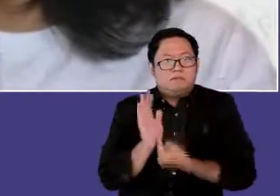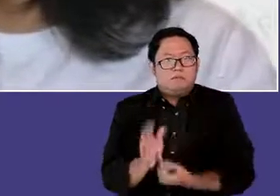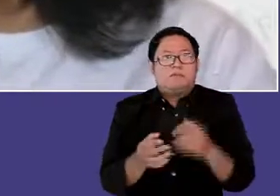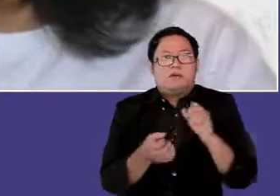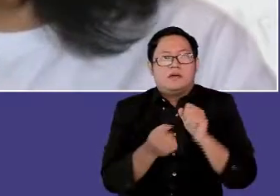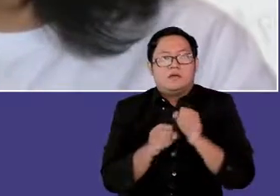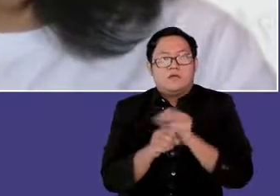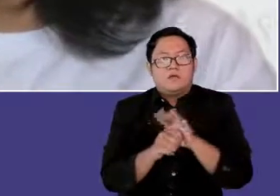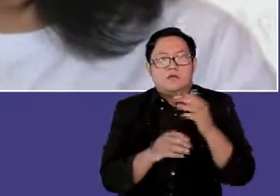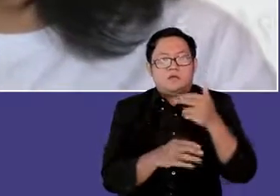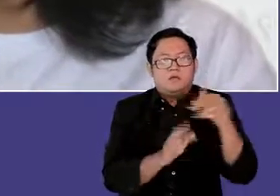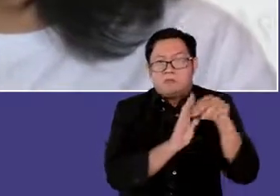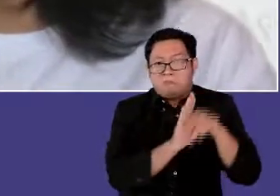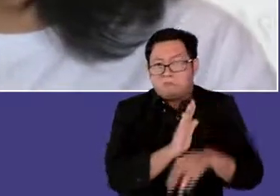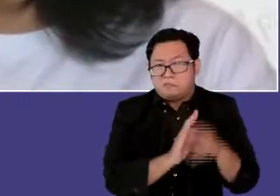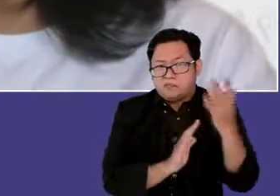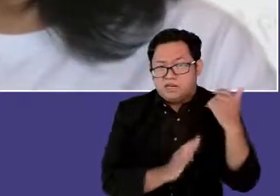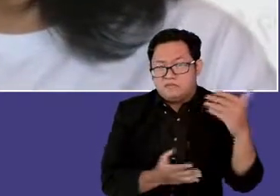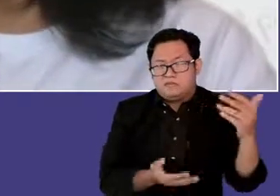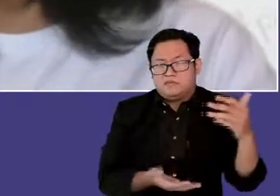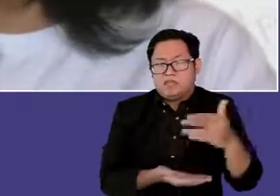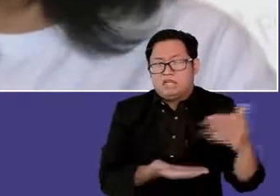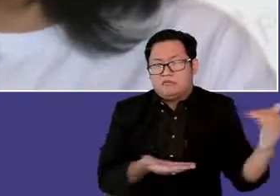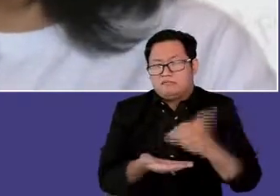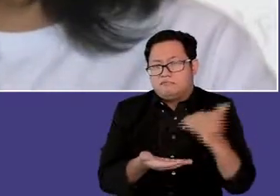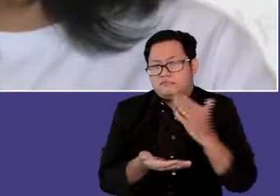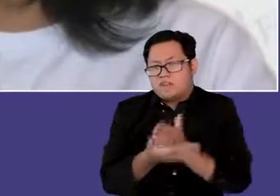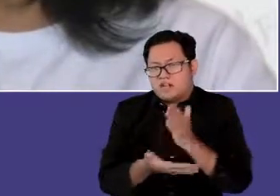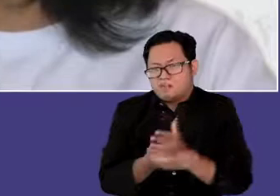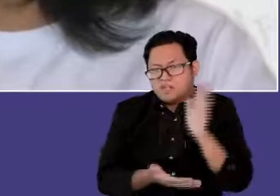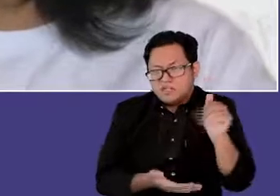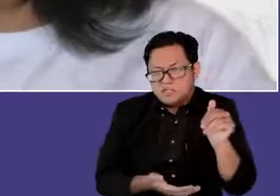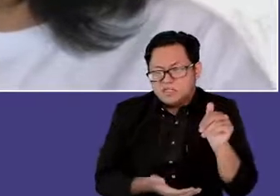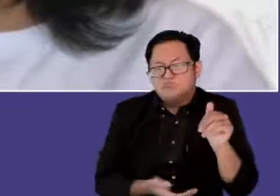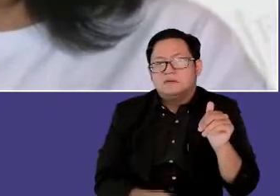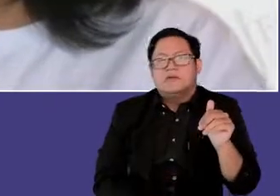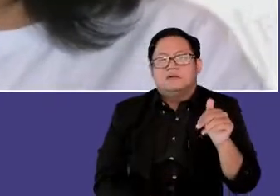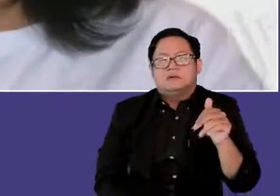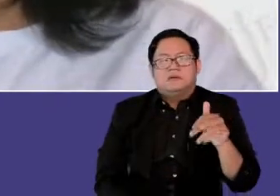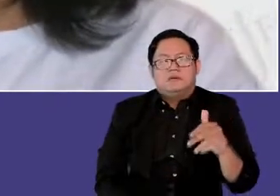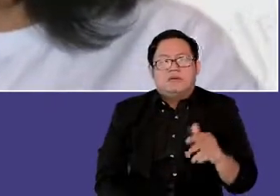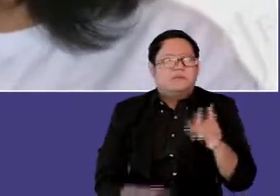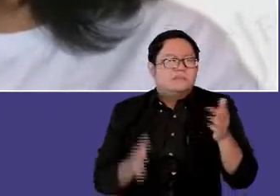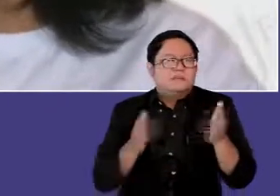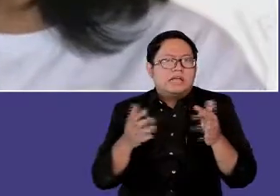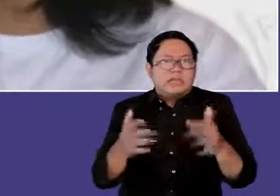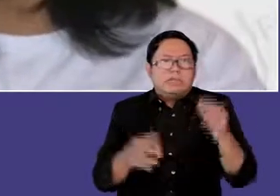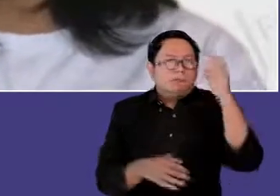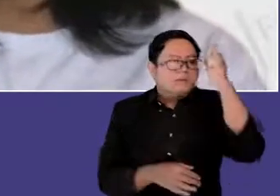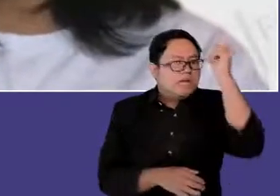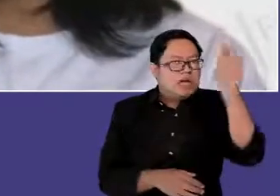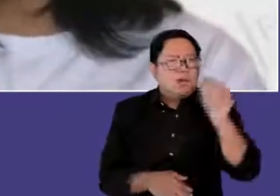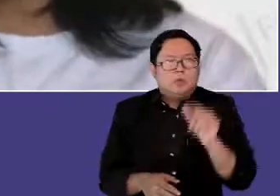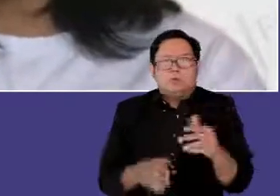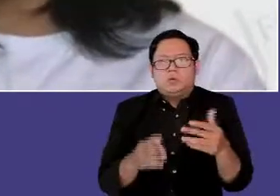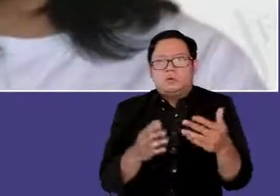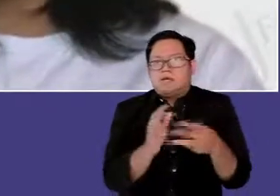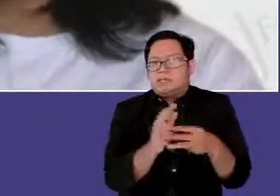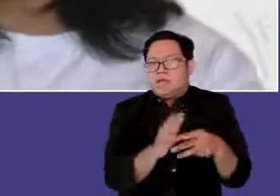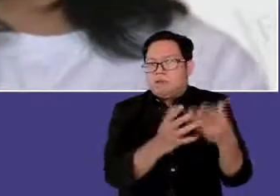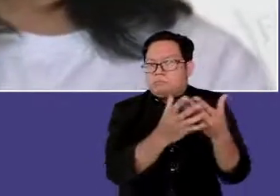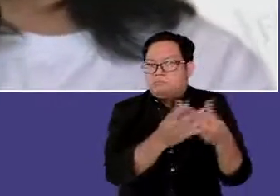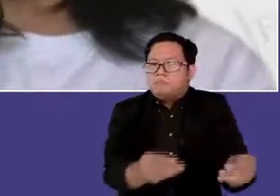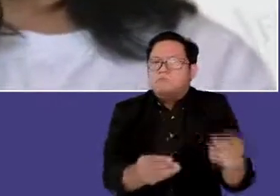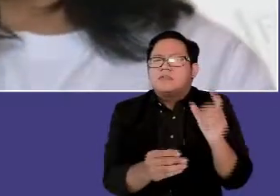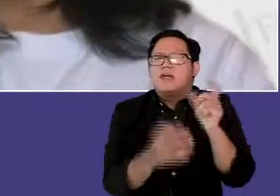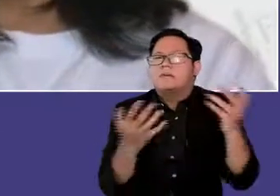In the regional government, what will be the plan and strategy to solve the issue? Okay, thank